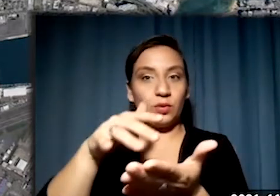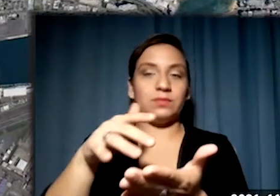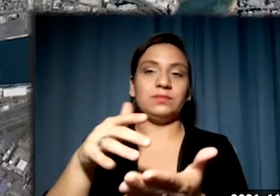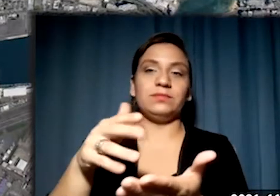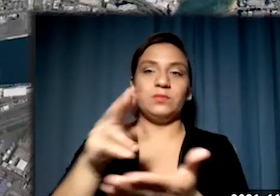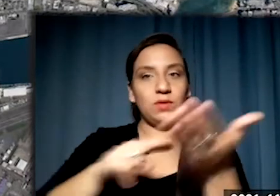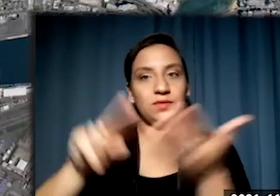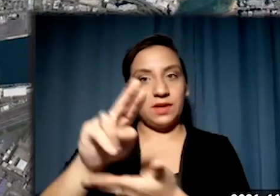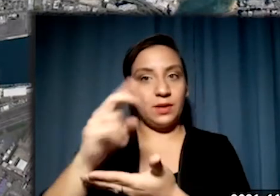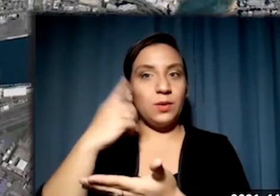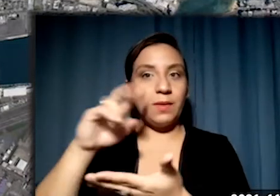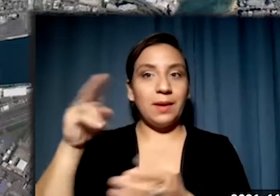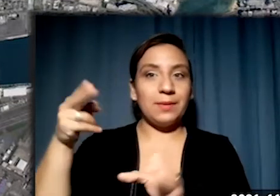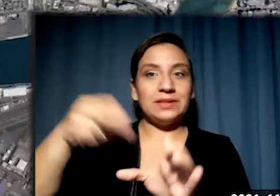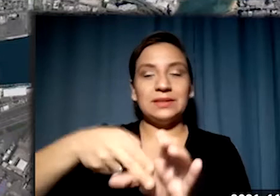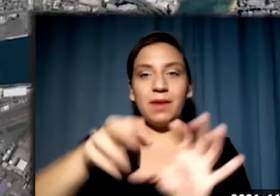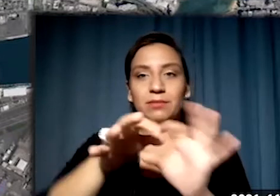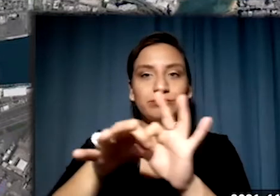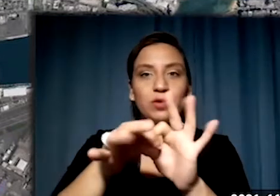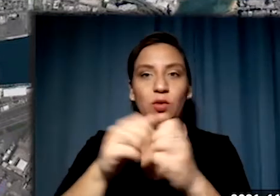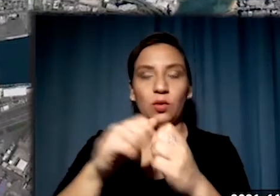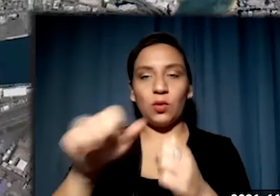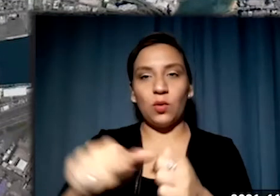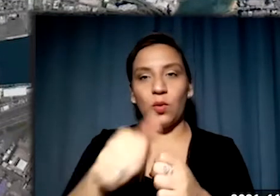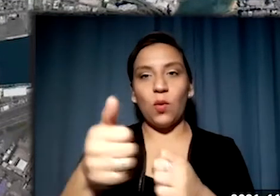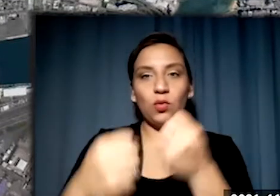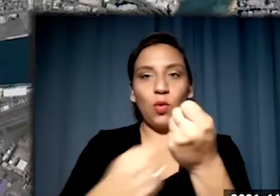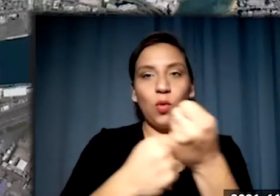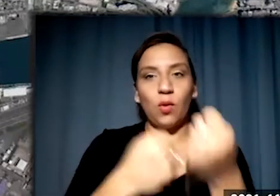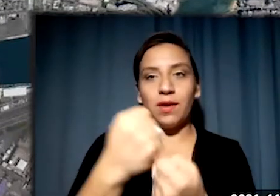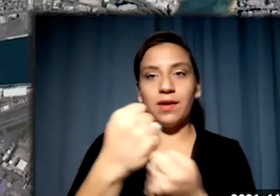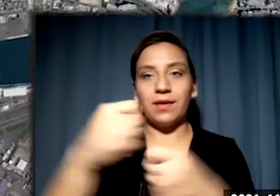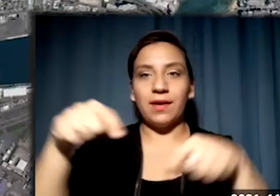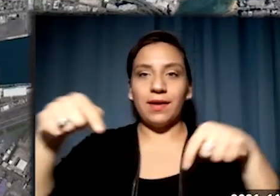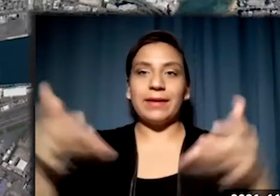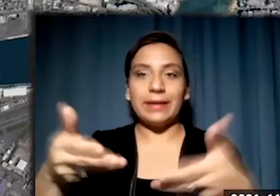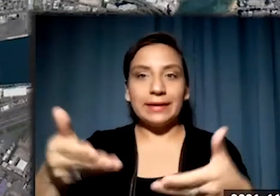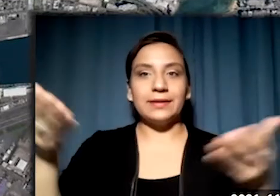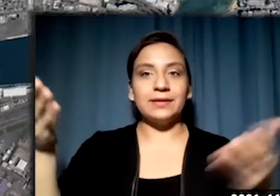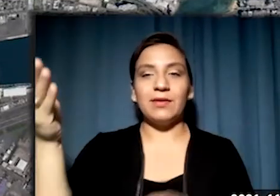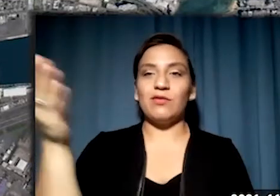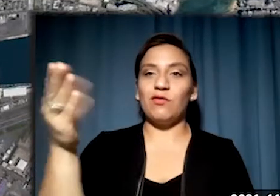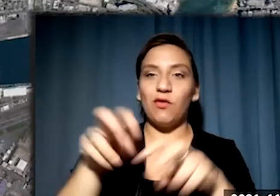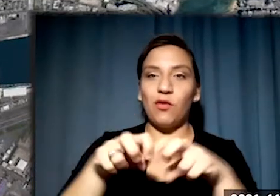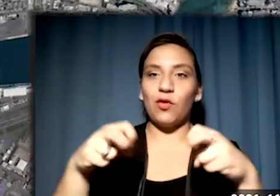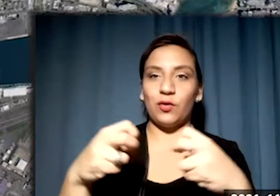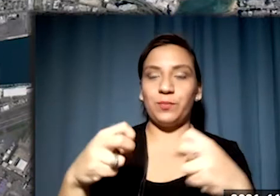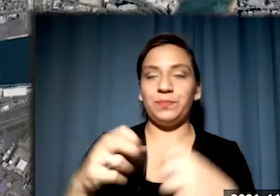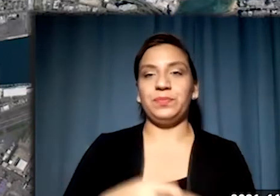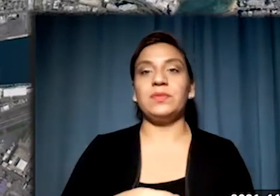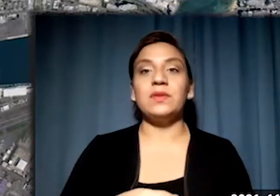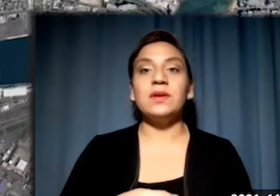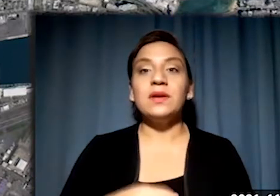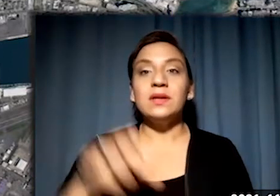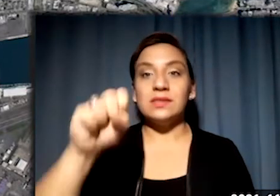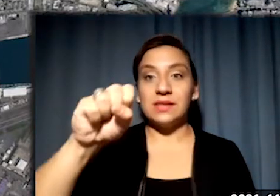this forum, San Juan, a city on both sides of the wall. In the past decades, PR SHPO has